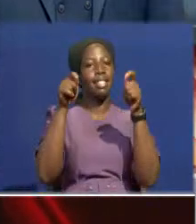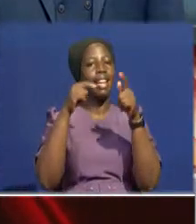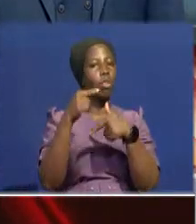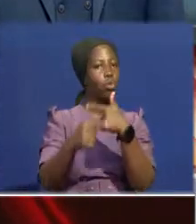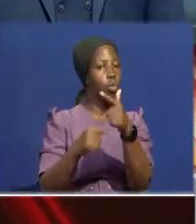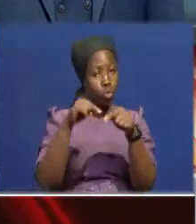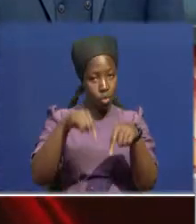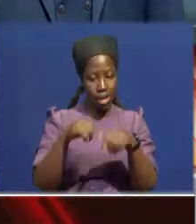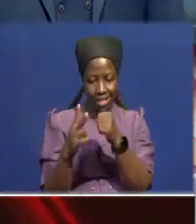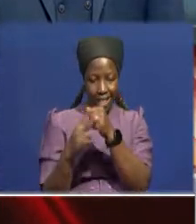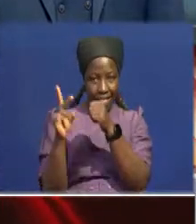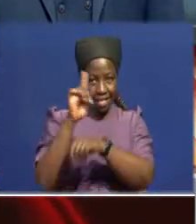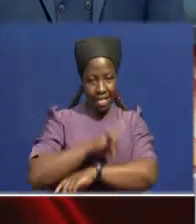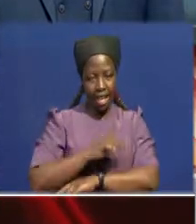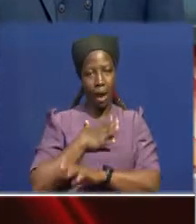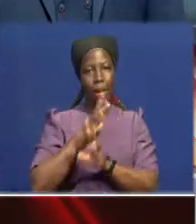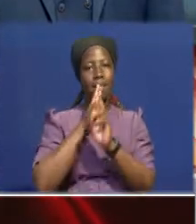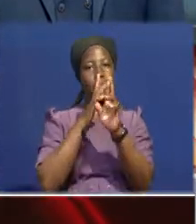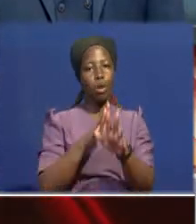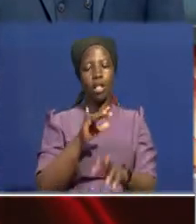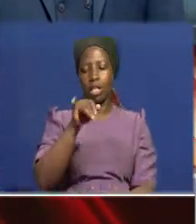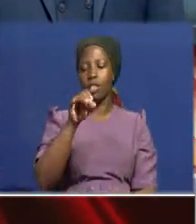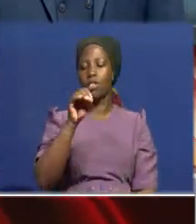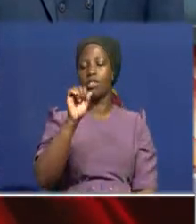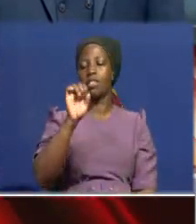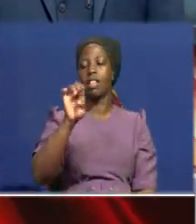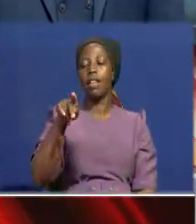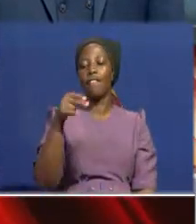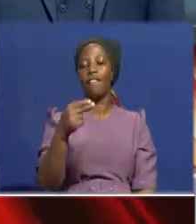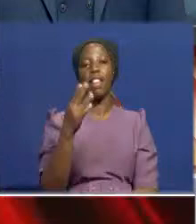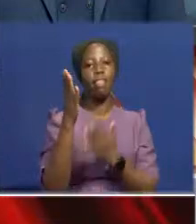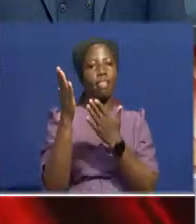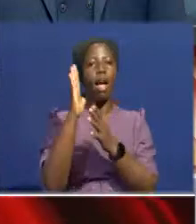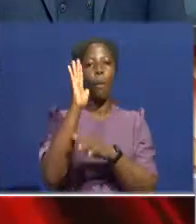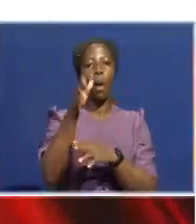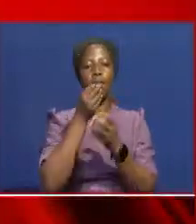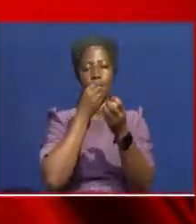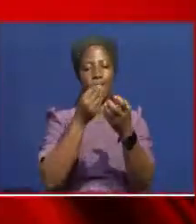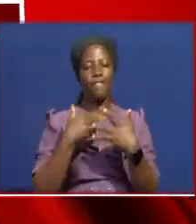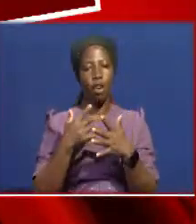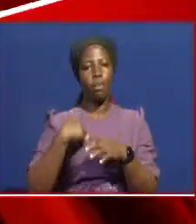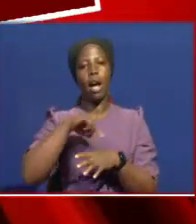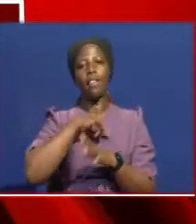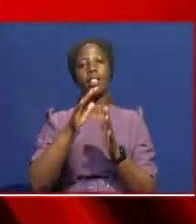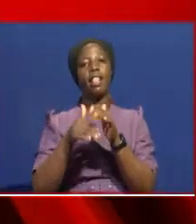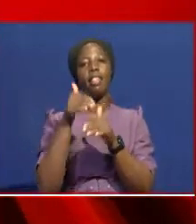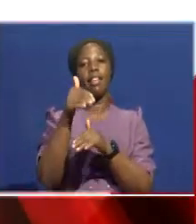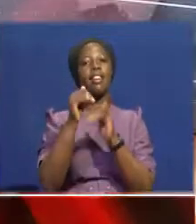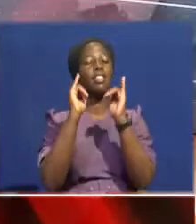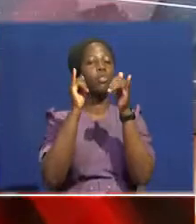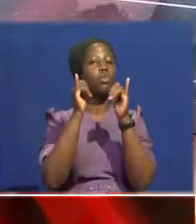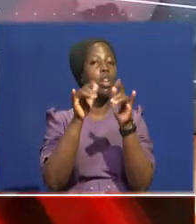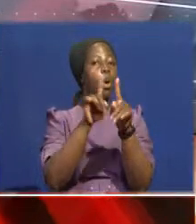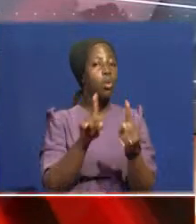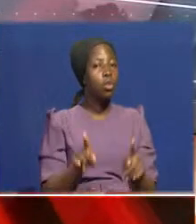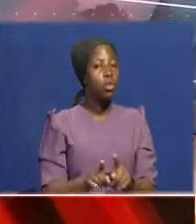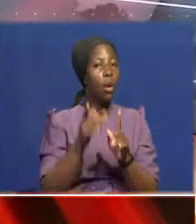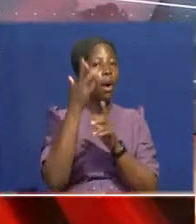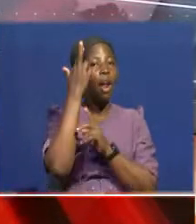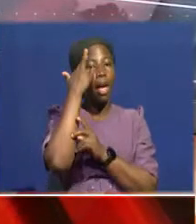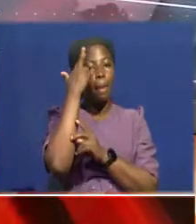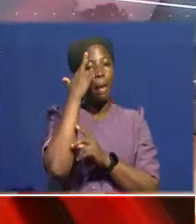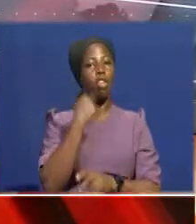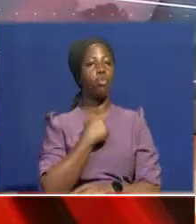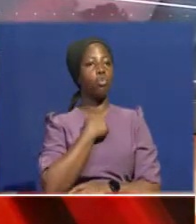its seventh day. Our reporter, Joseph Wakhungu, is on that particular bit, and he will duly inform us in our subsequent bulletins. You also do remember that the